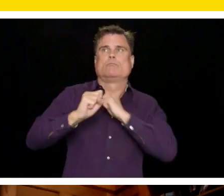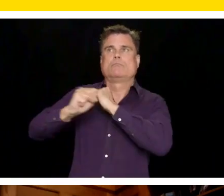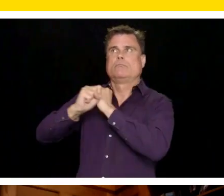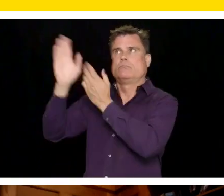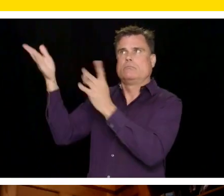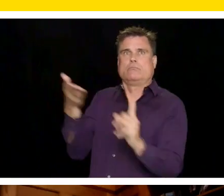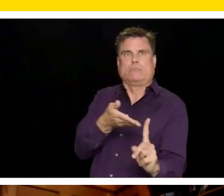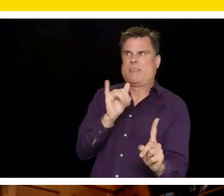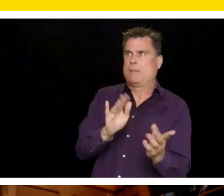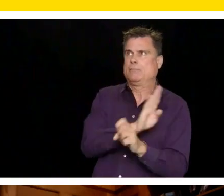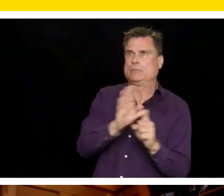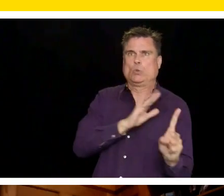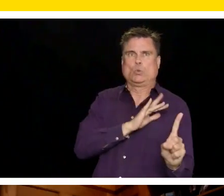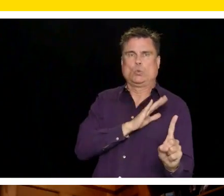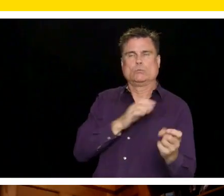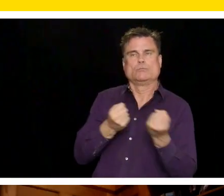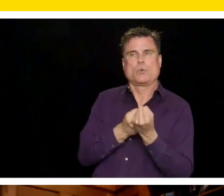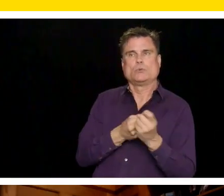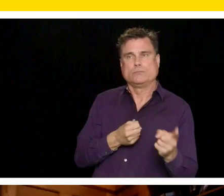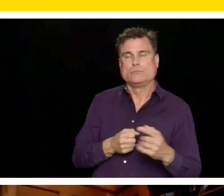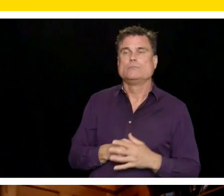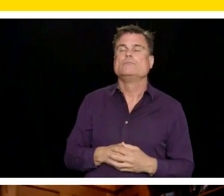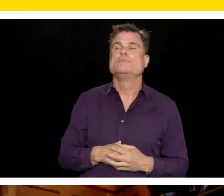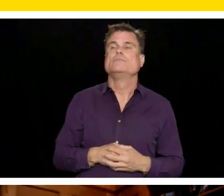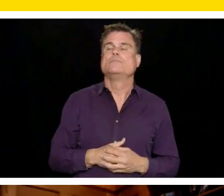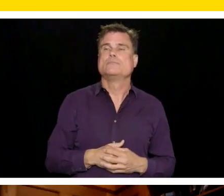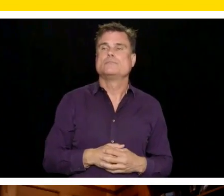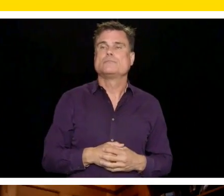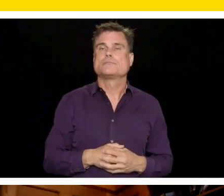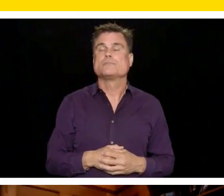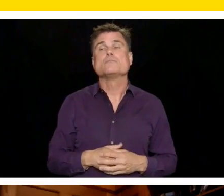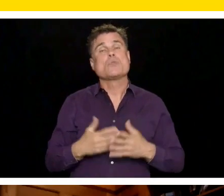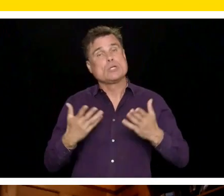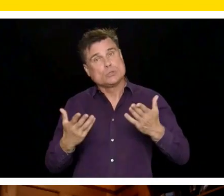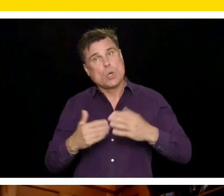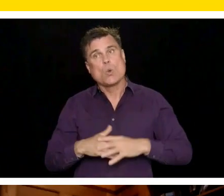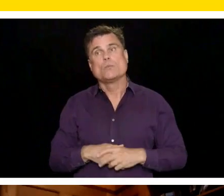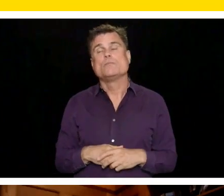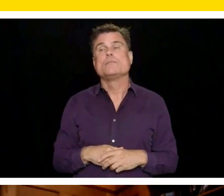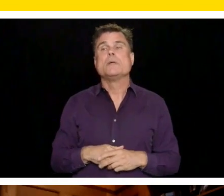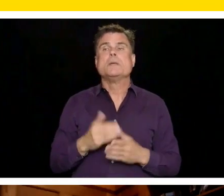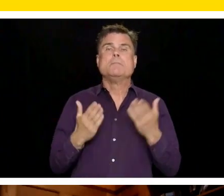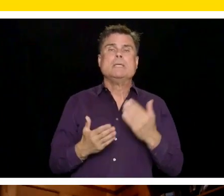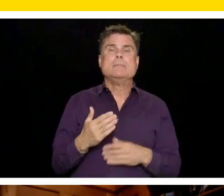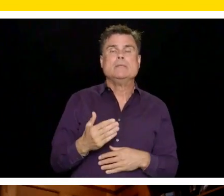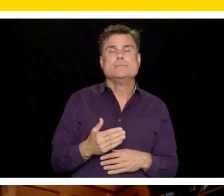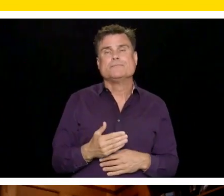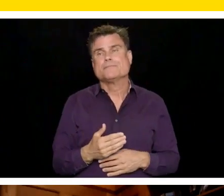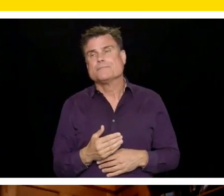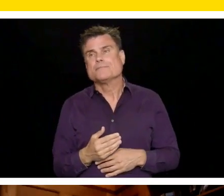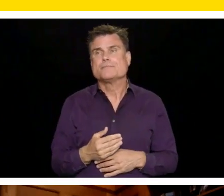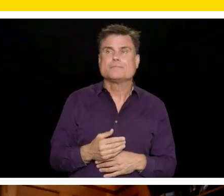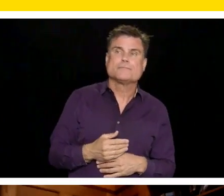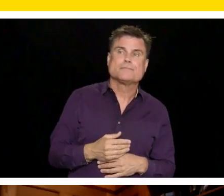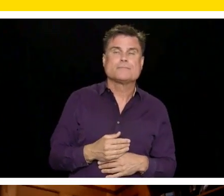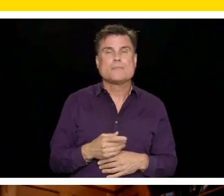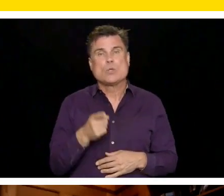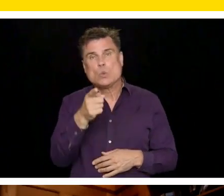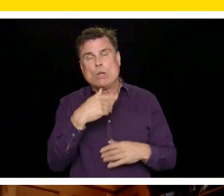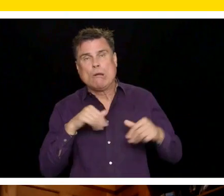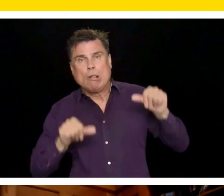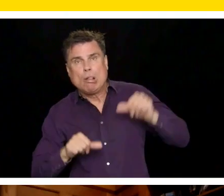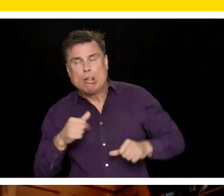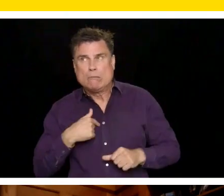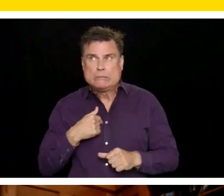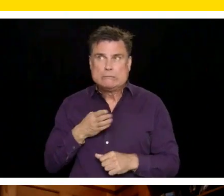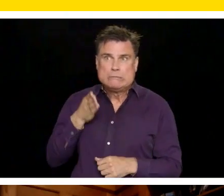And one thing that I do too is just I go directly to the restaurant to get that, make my order. I know that some of the